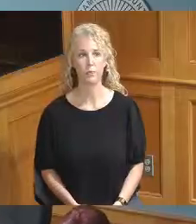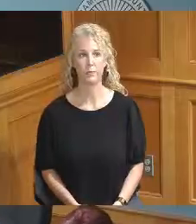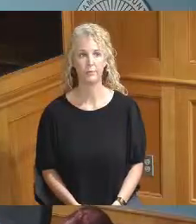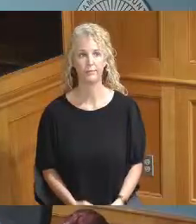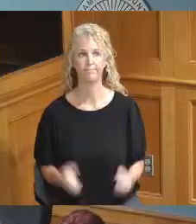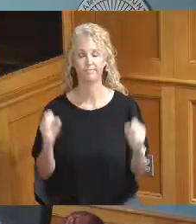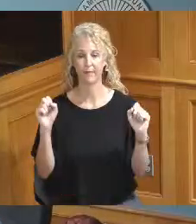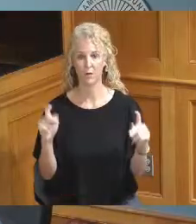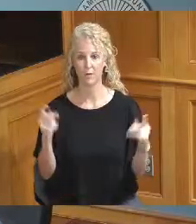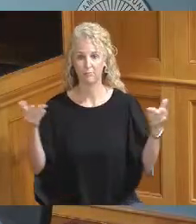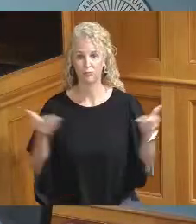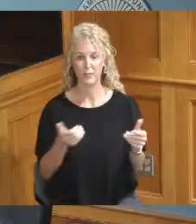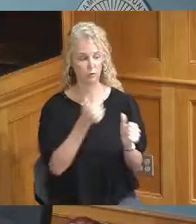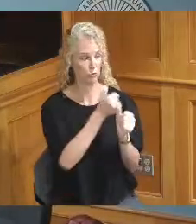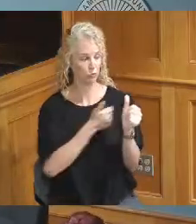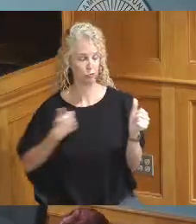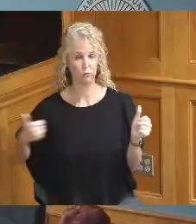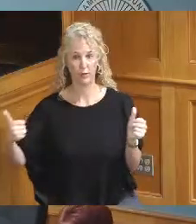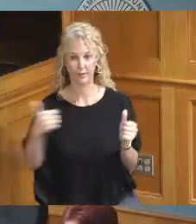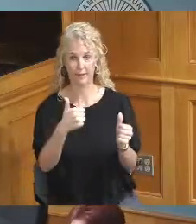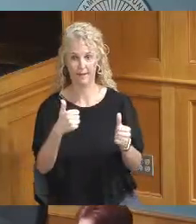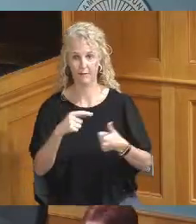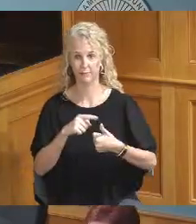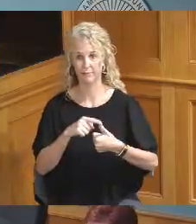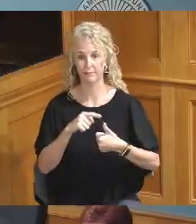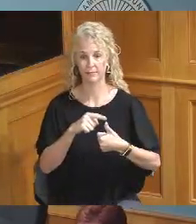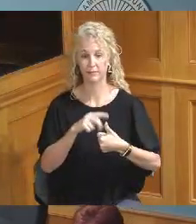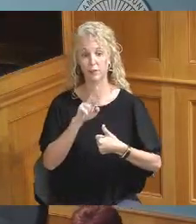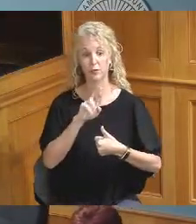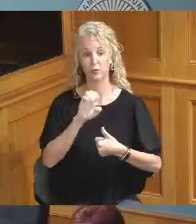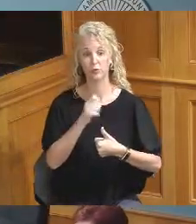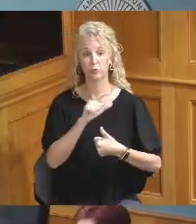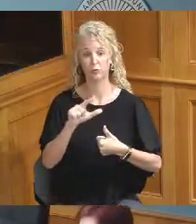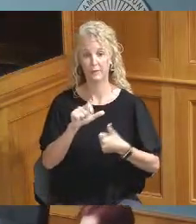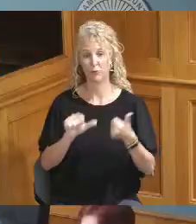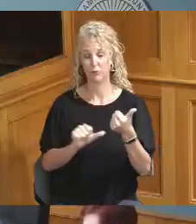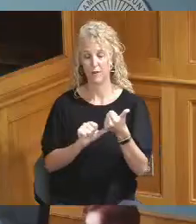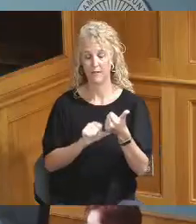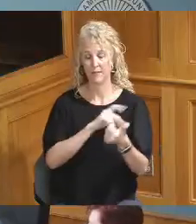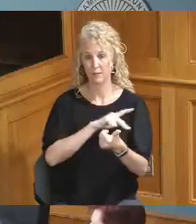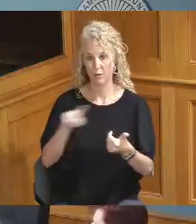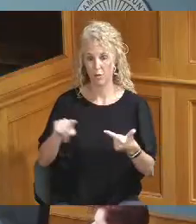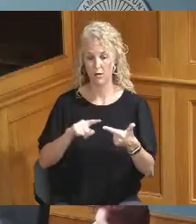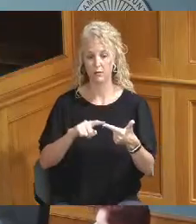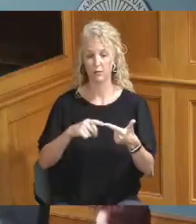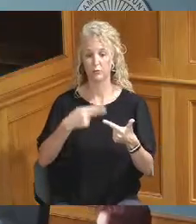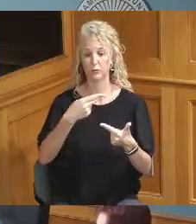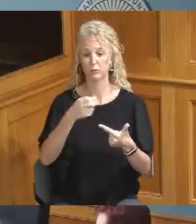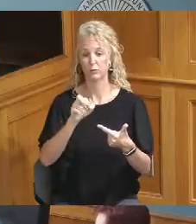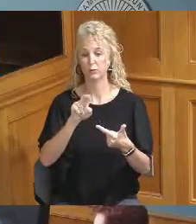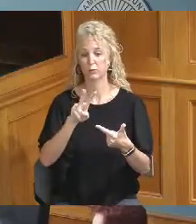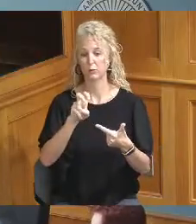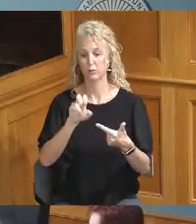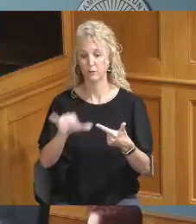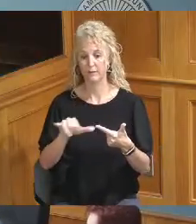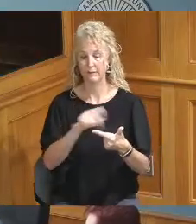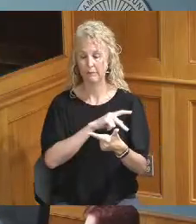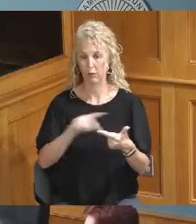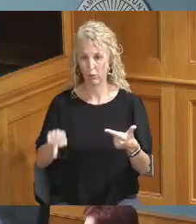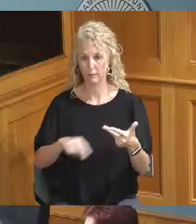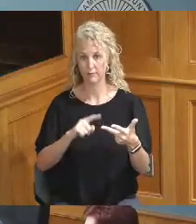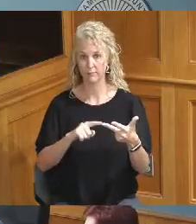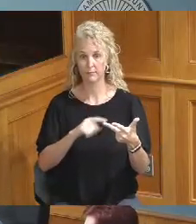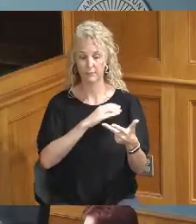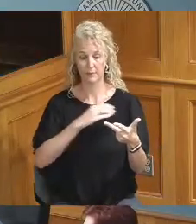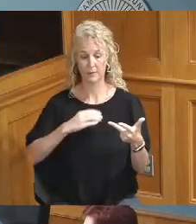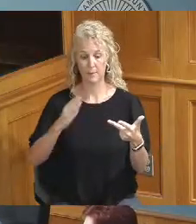Let's do introductions from the dais. Christy Rischel, Assistant Clerk. Leslie Harvey, Clerk to the Board. Stephanie Summerall Dumas,